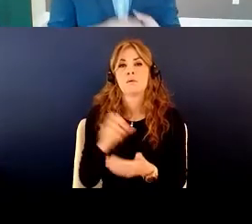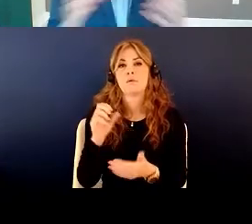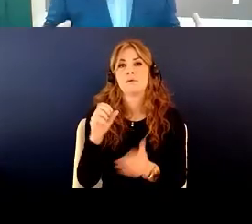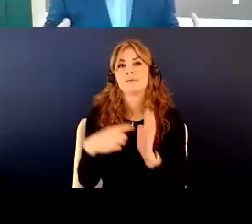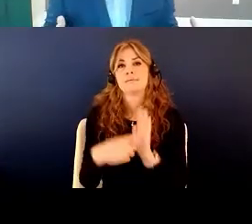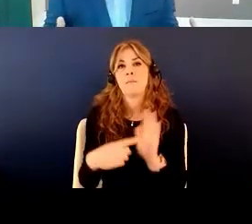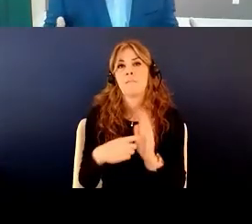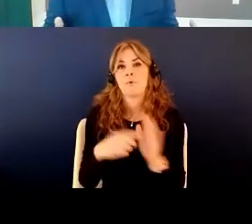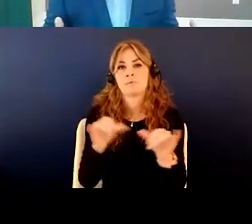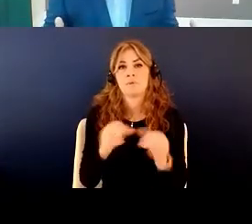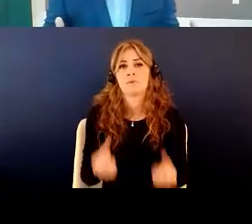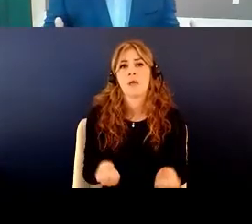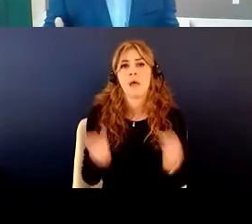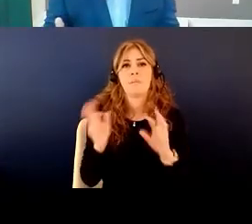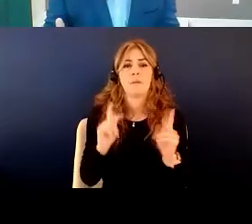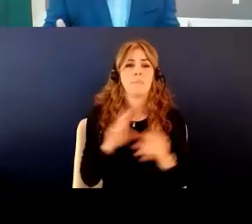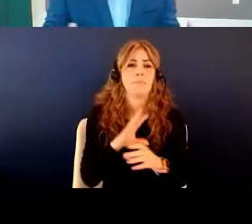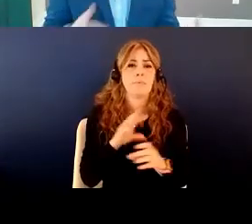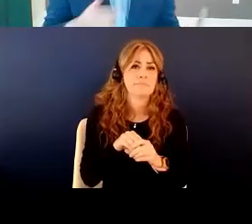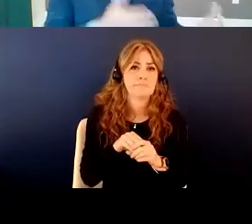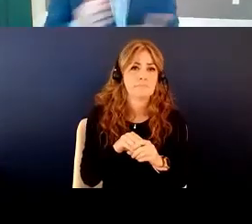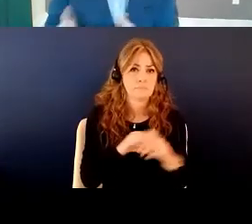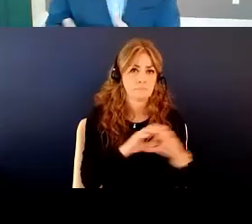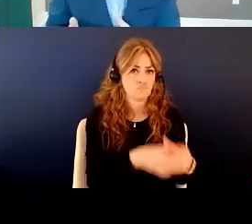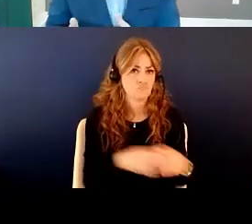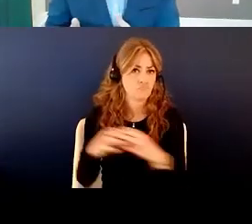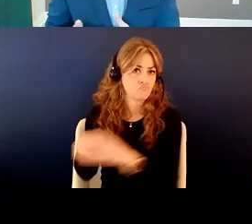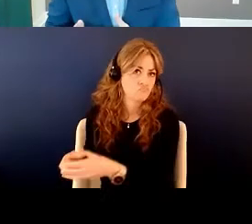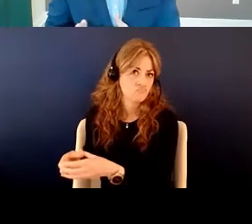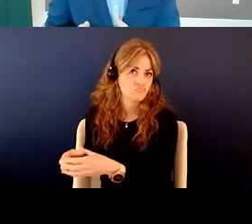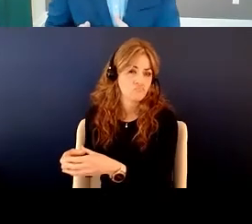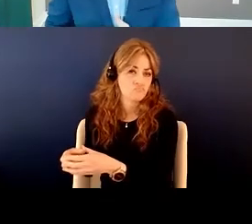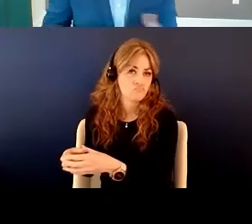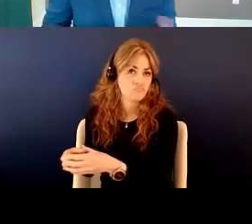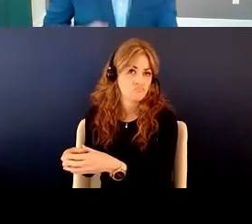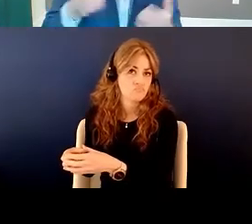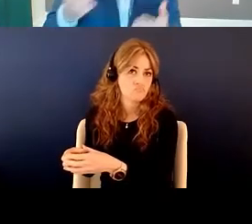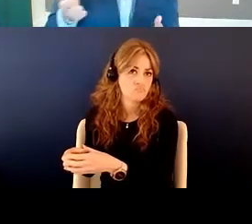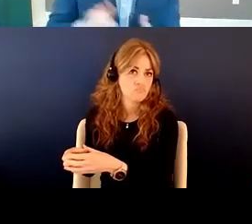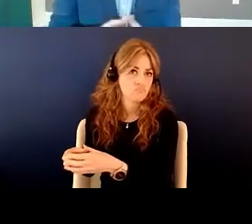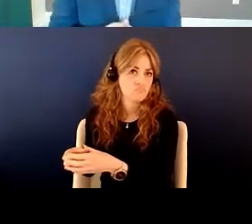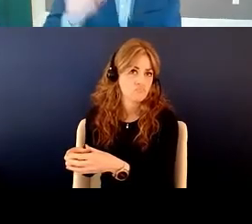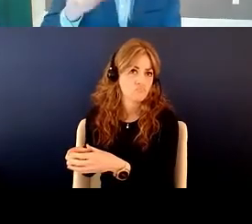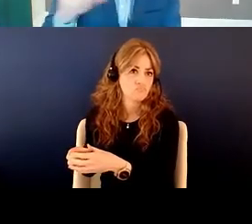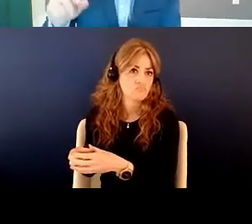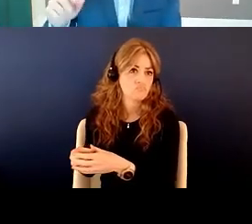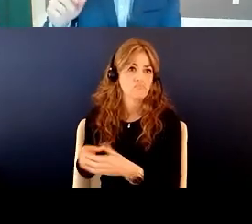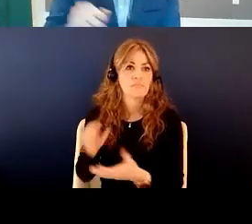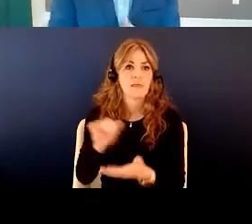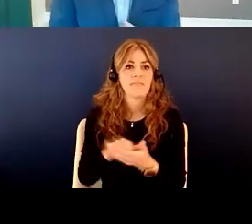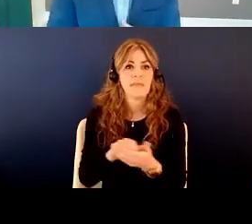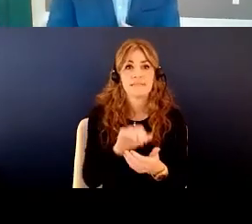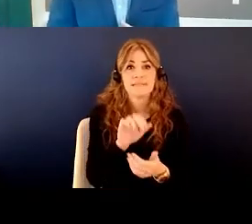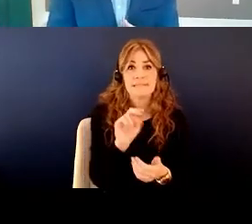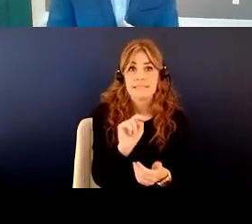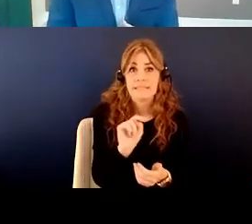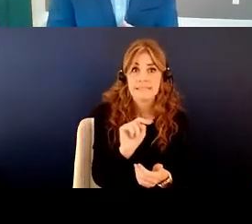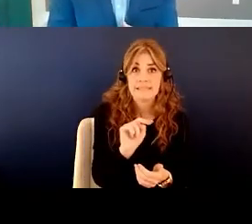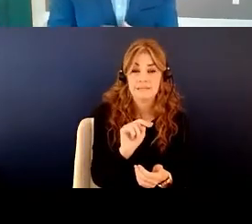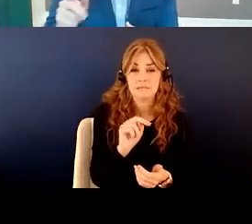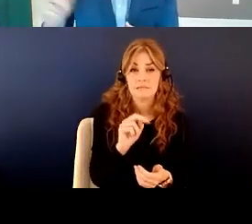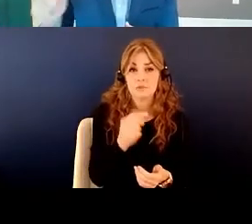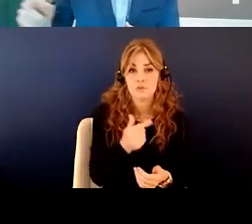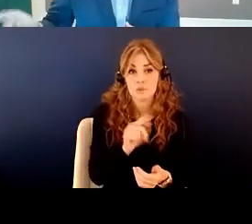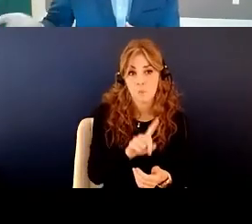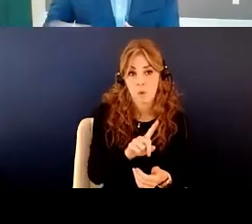sizes. So how many people participated in the study among each of the two groups. So that's represented by the little n